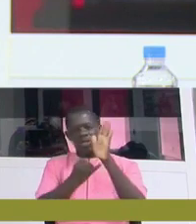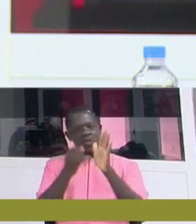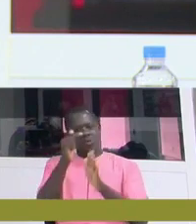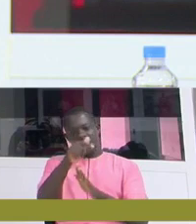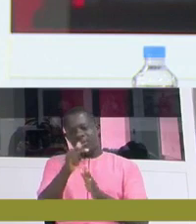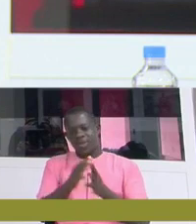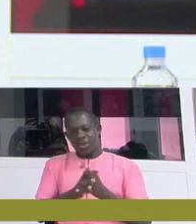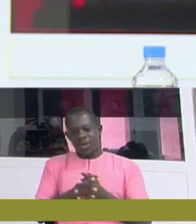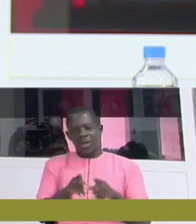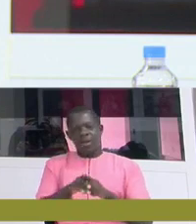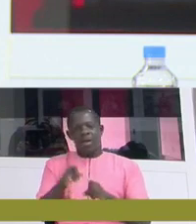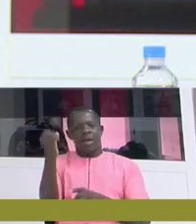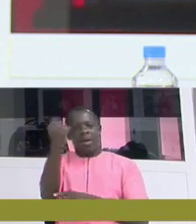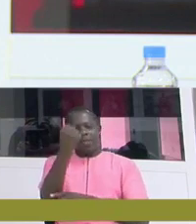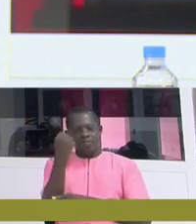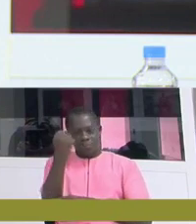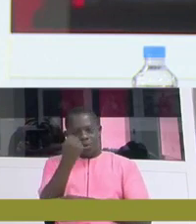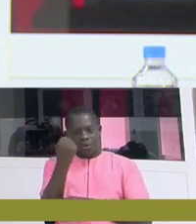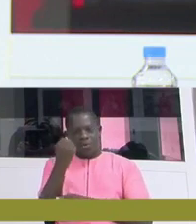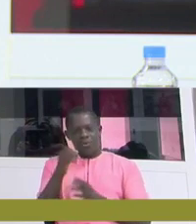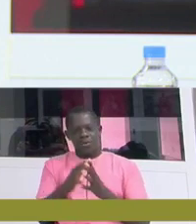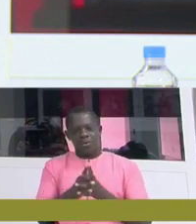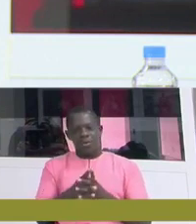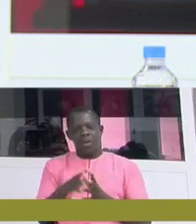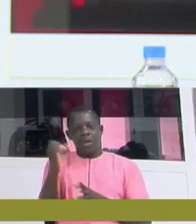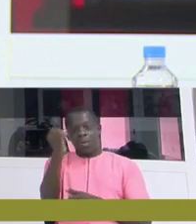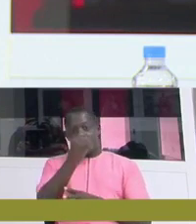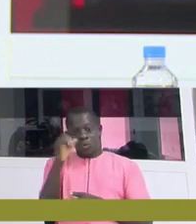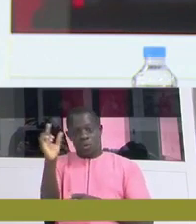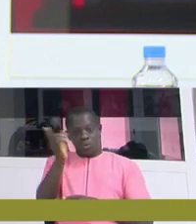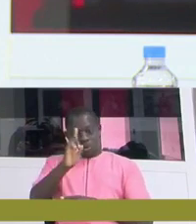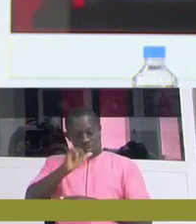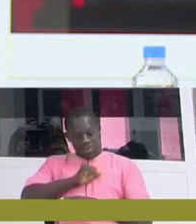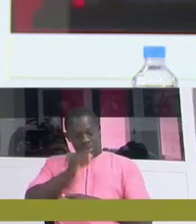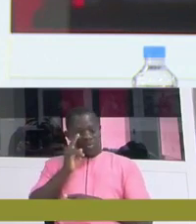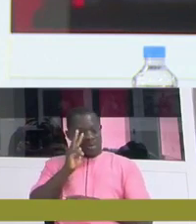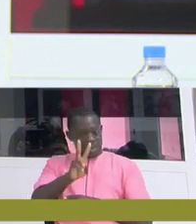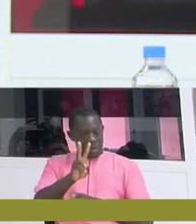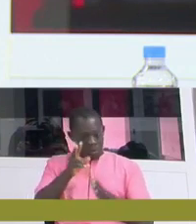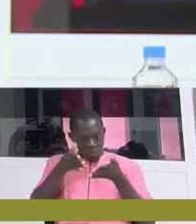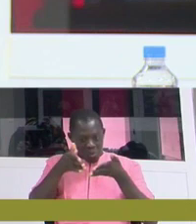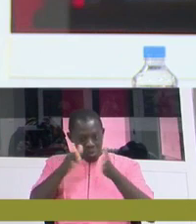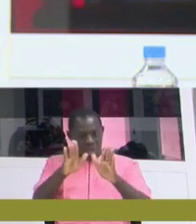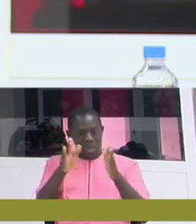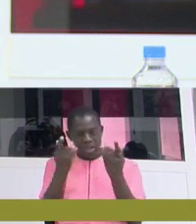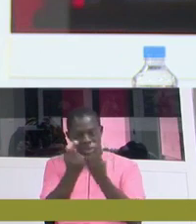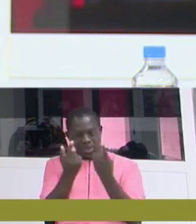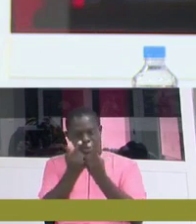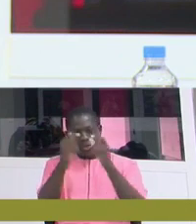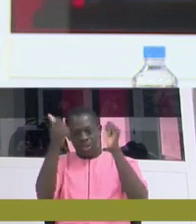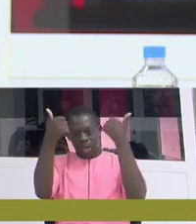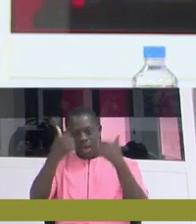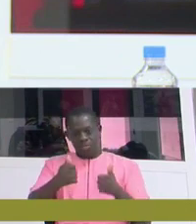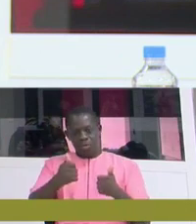issue alone. Because the way this thing is going, developing,